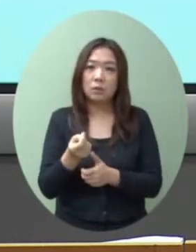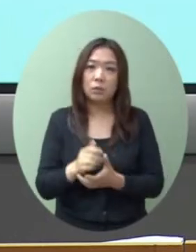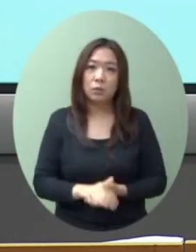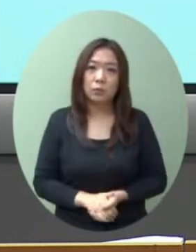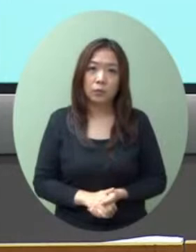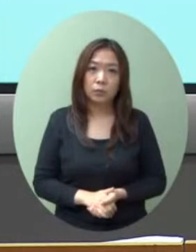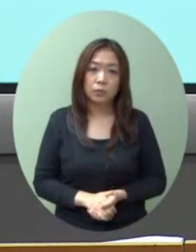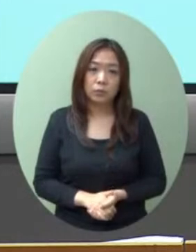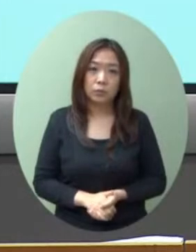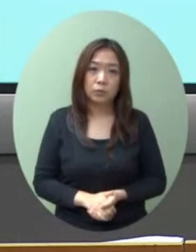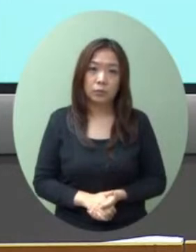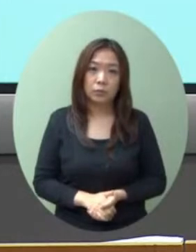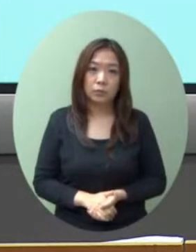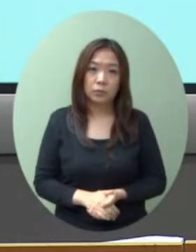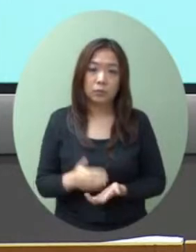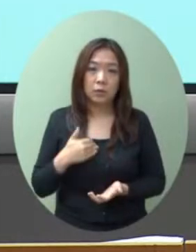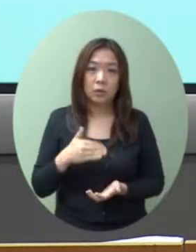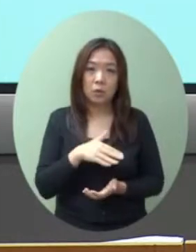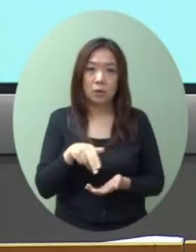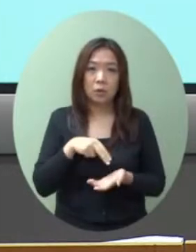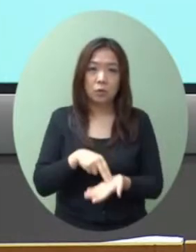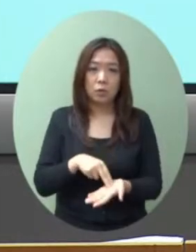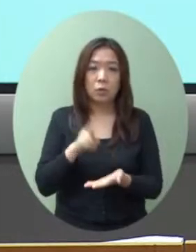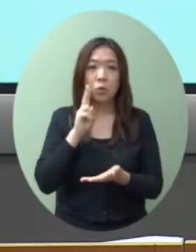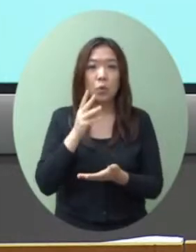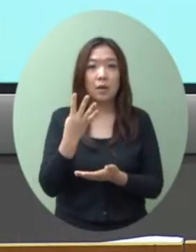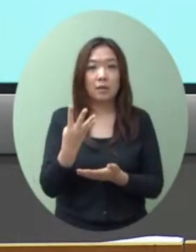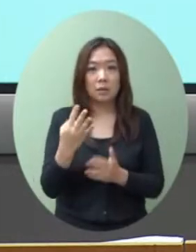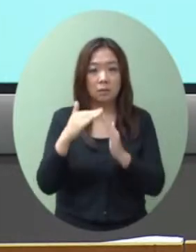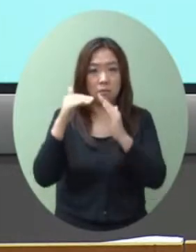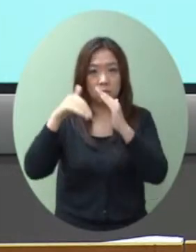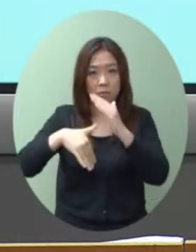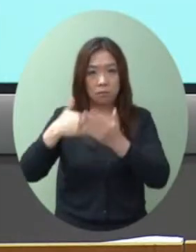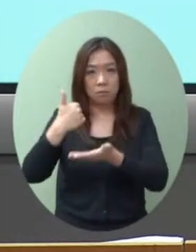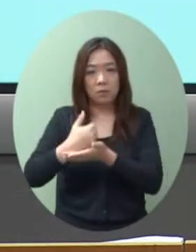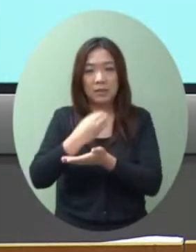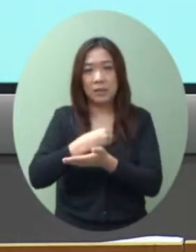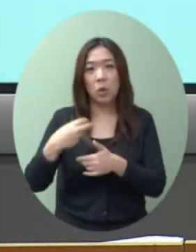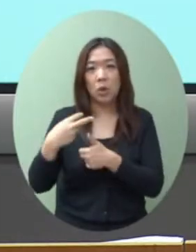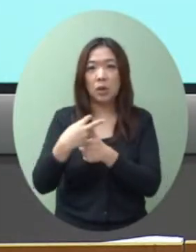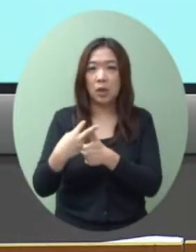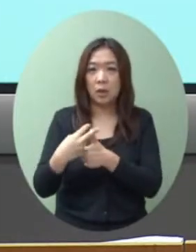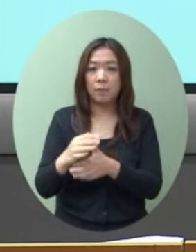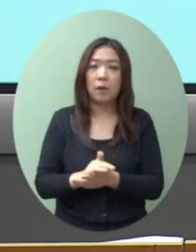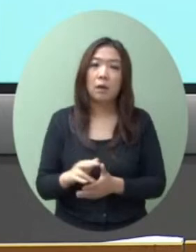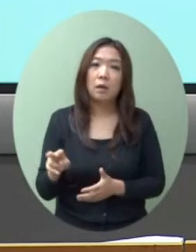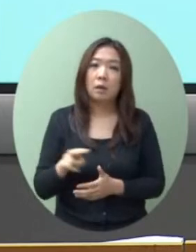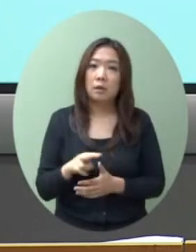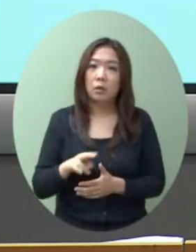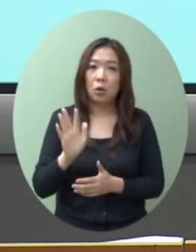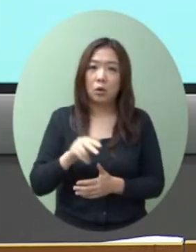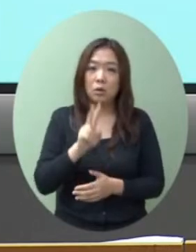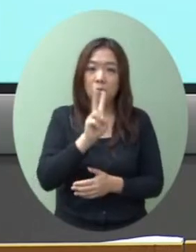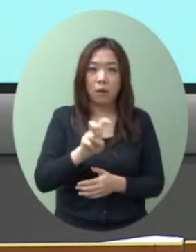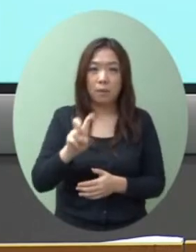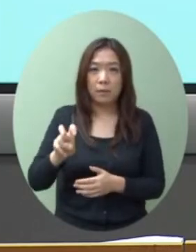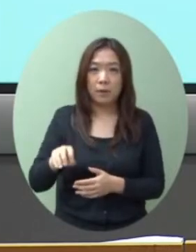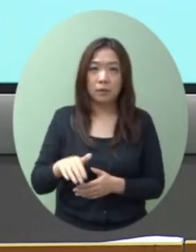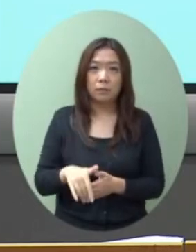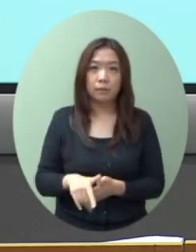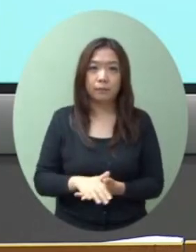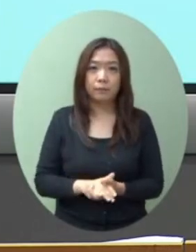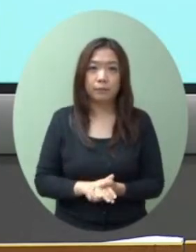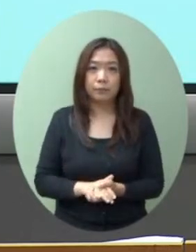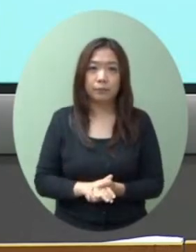Another 4 days stay in a hotel will achieve little. We think that the 4 days